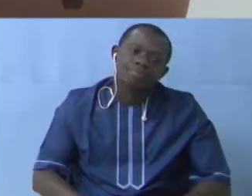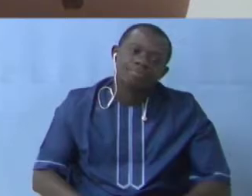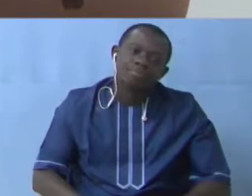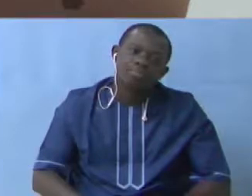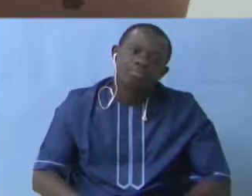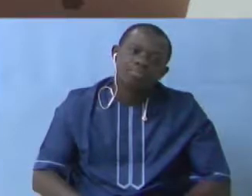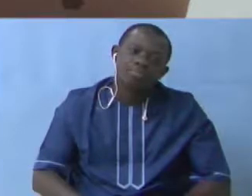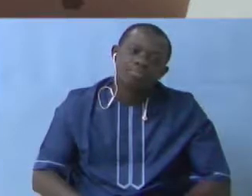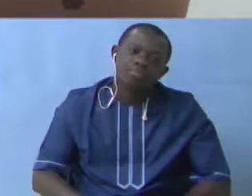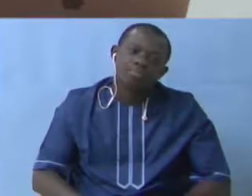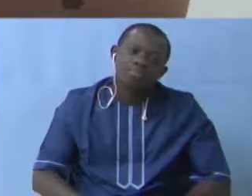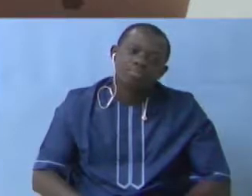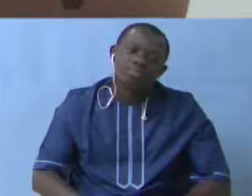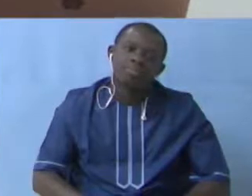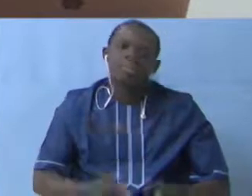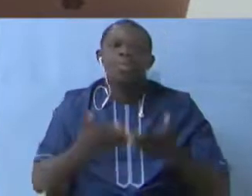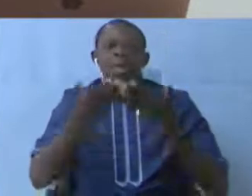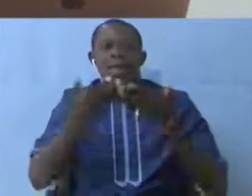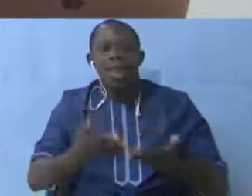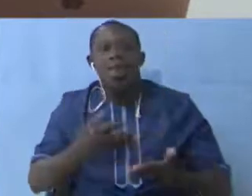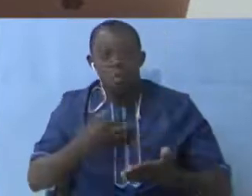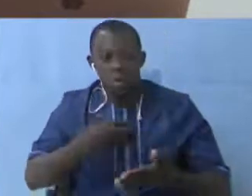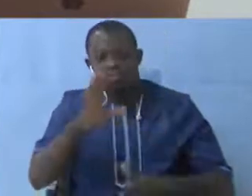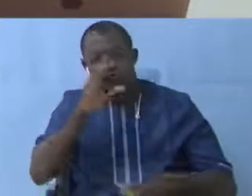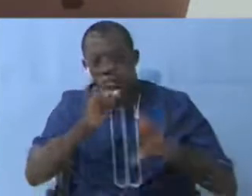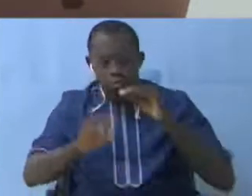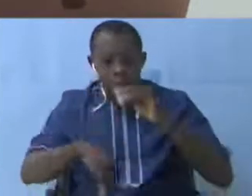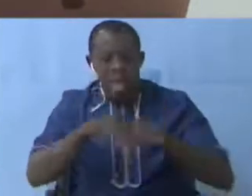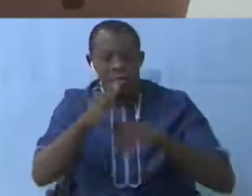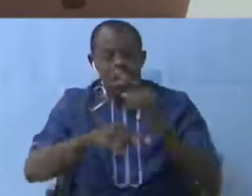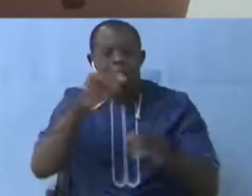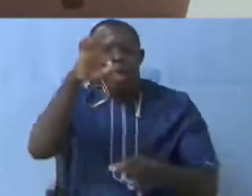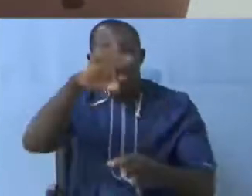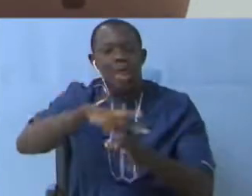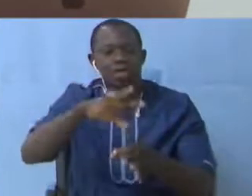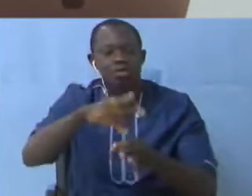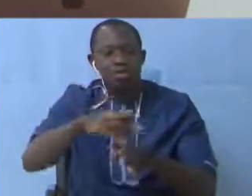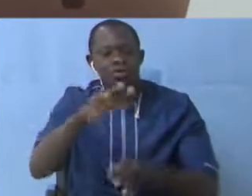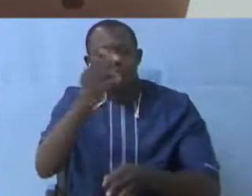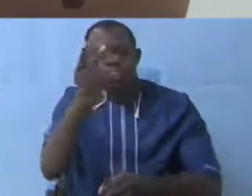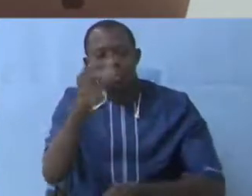We now talk about the elections of 2016.